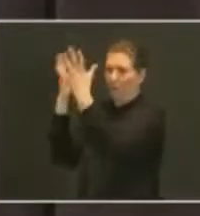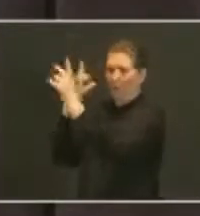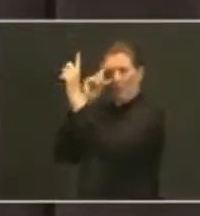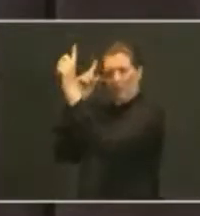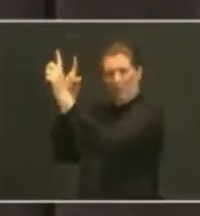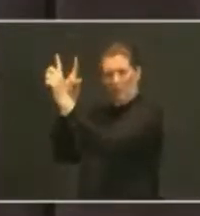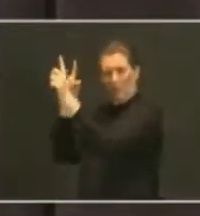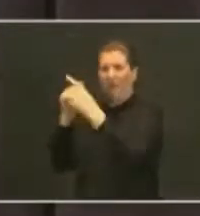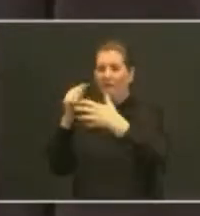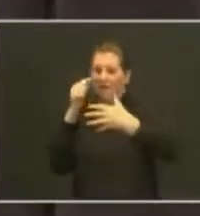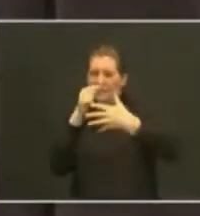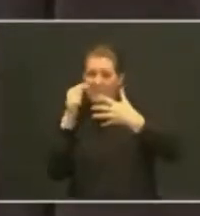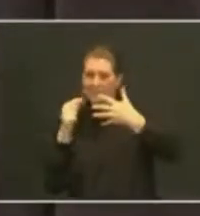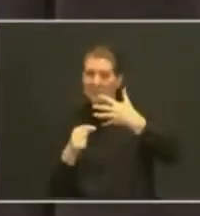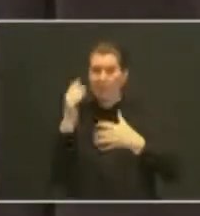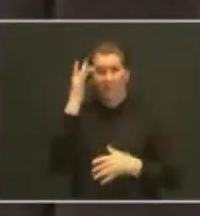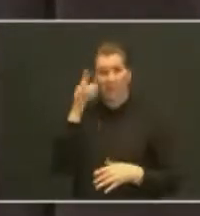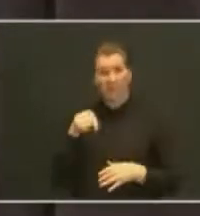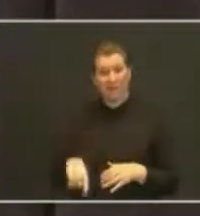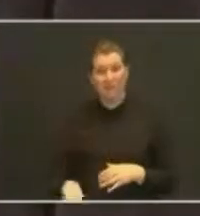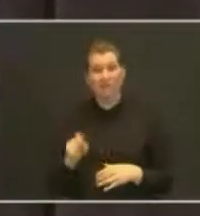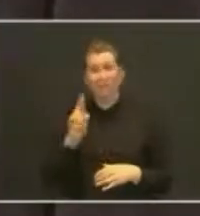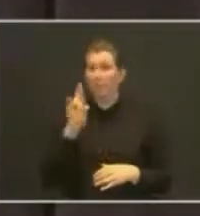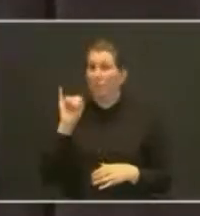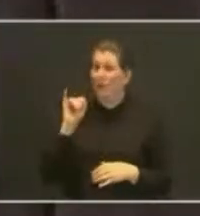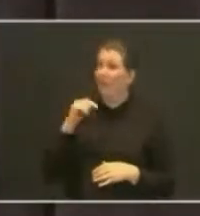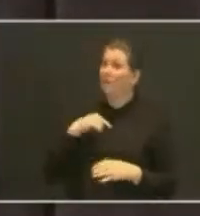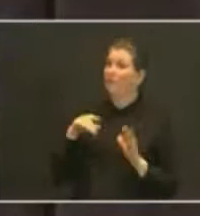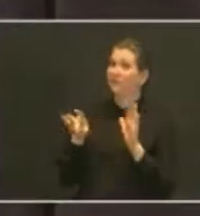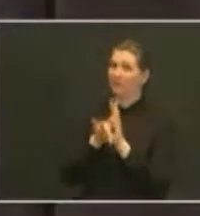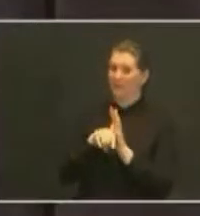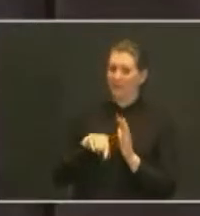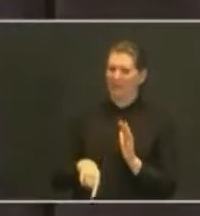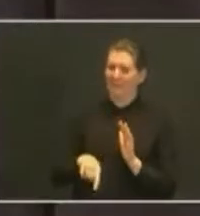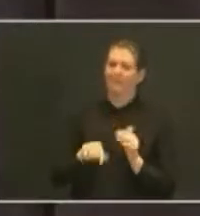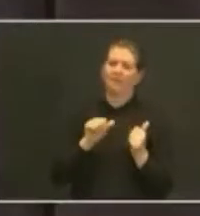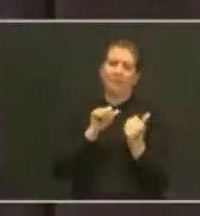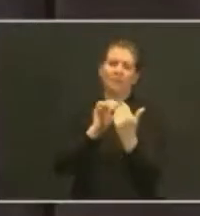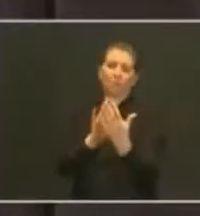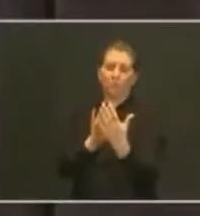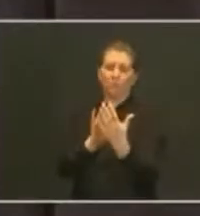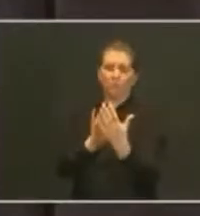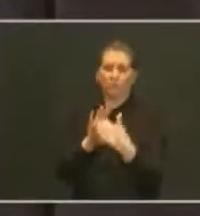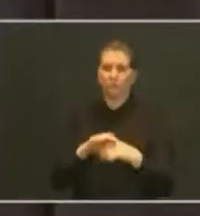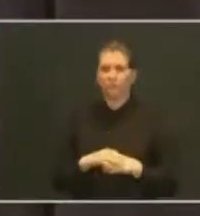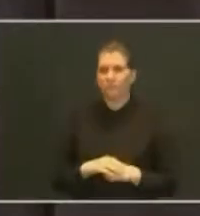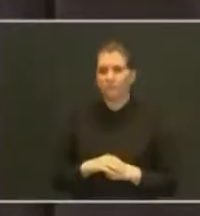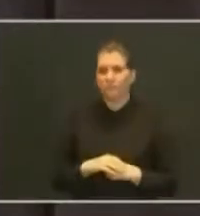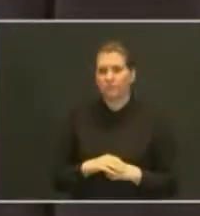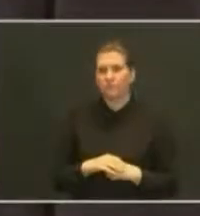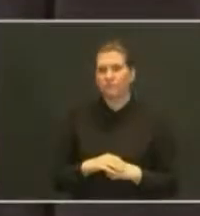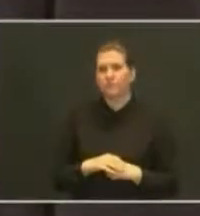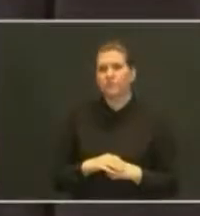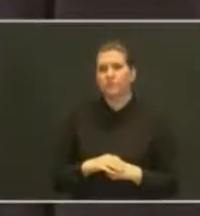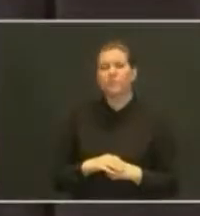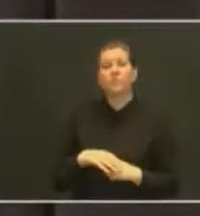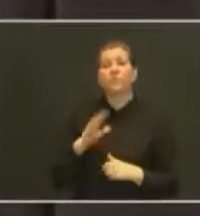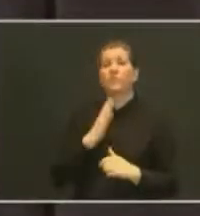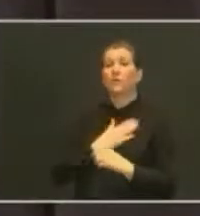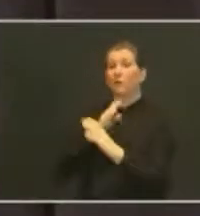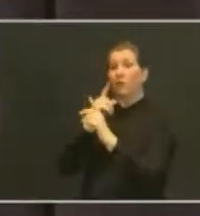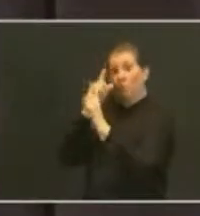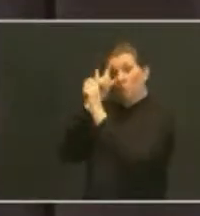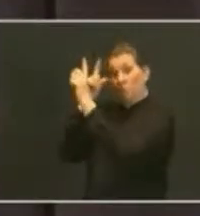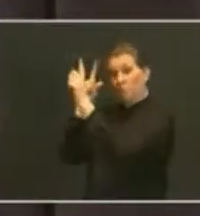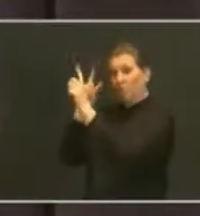Rhode Island, we chose the approach that we chose. We are trying to prevent